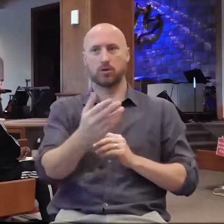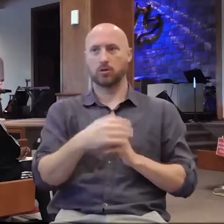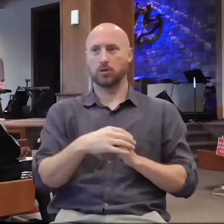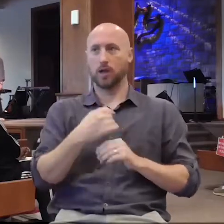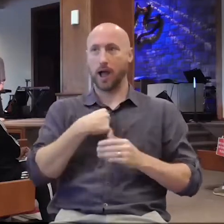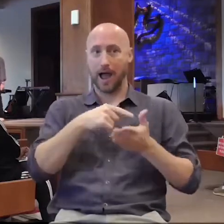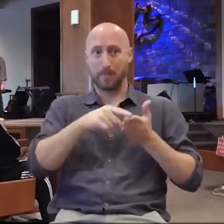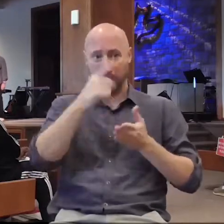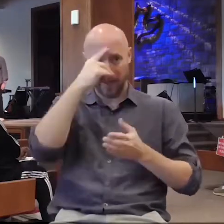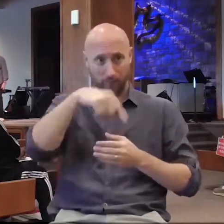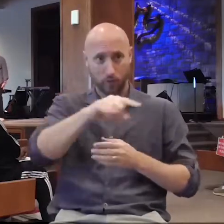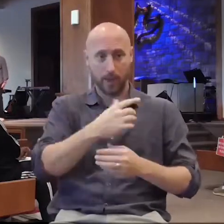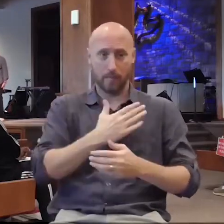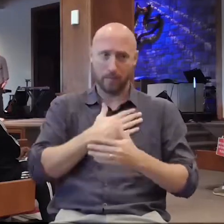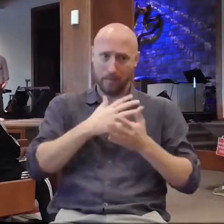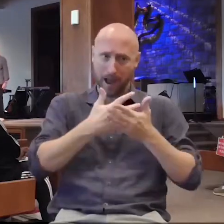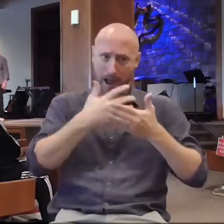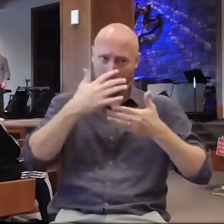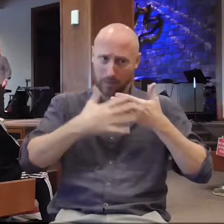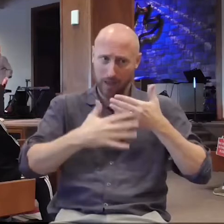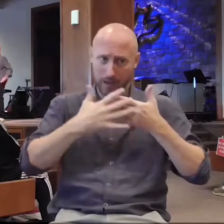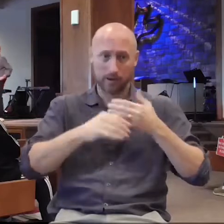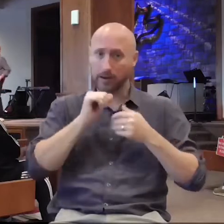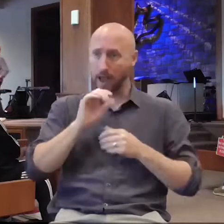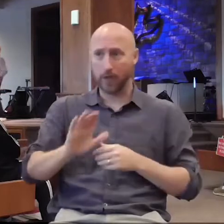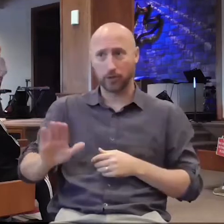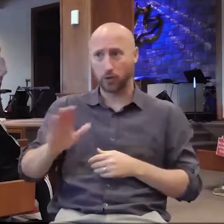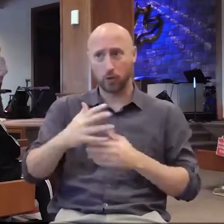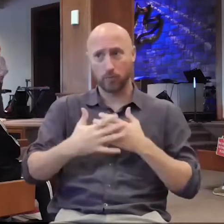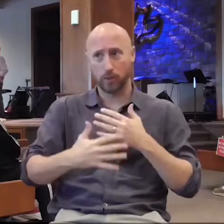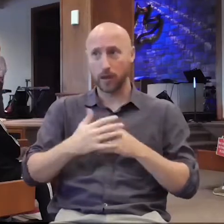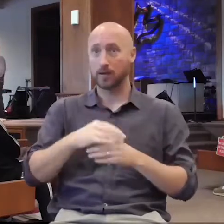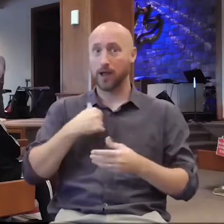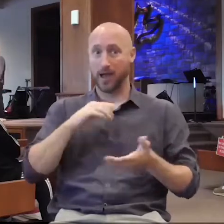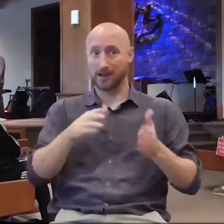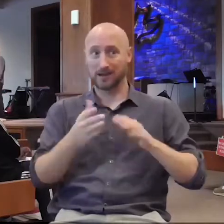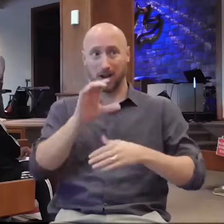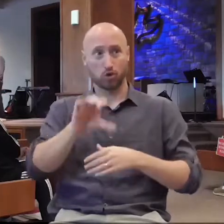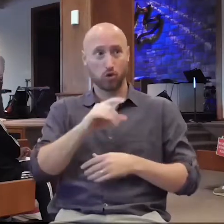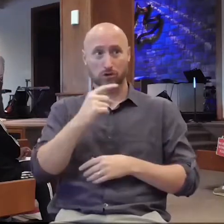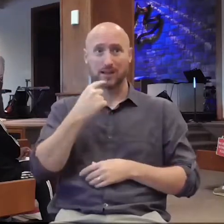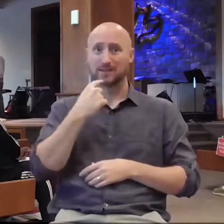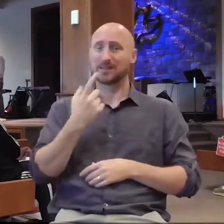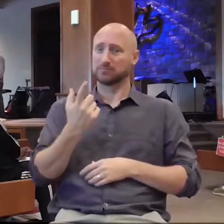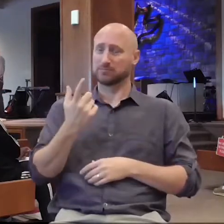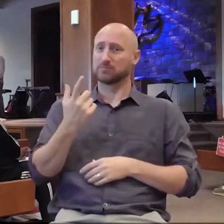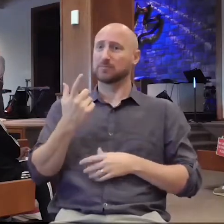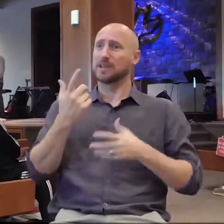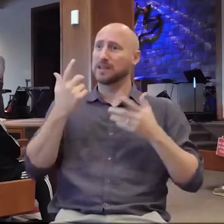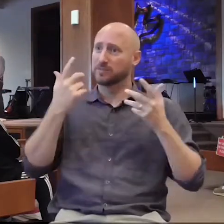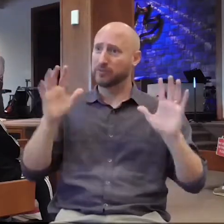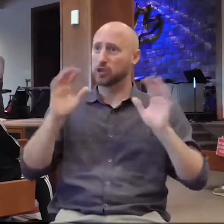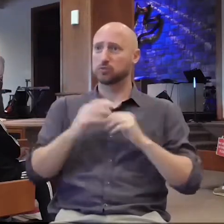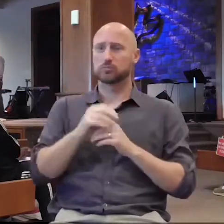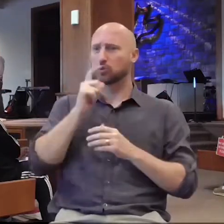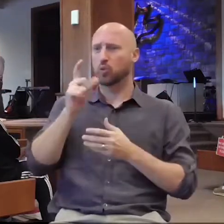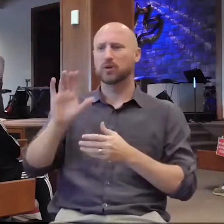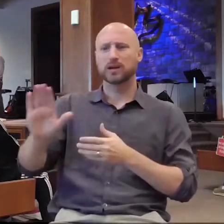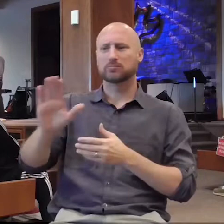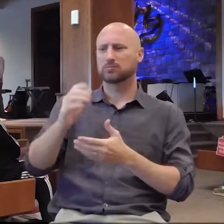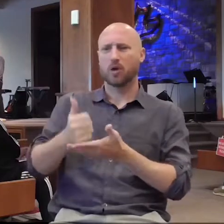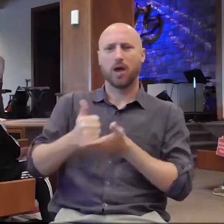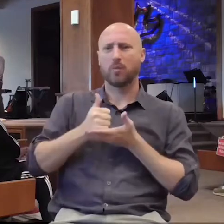blood, not theirs. And when I died on the cross, I said, it is finished. I don't need no help from this character, no